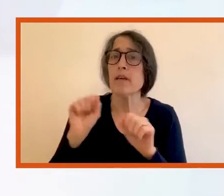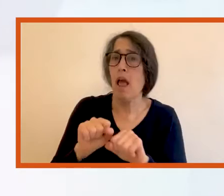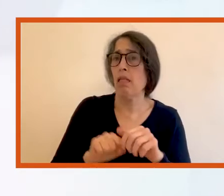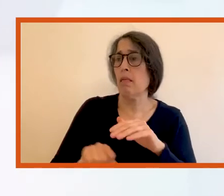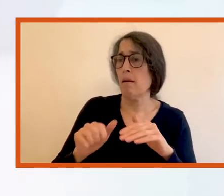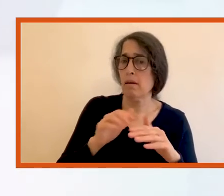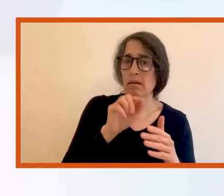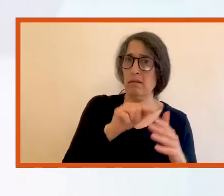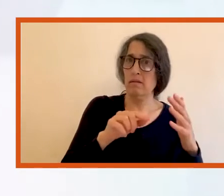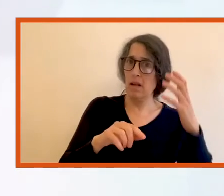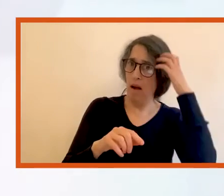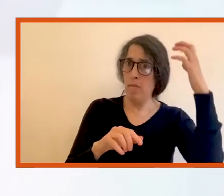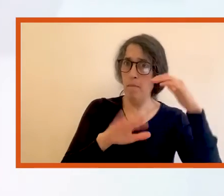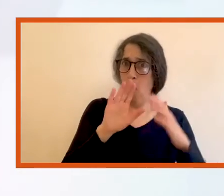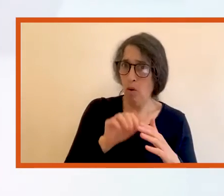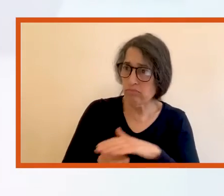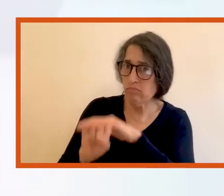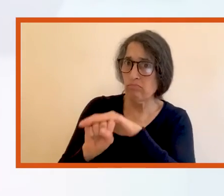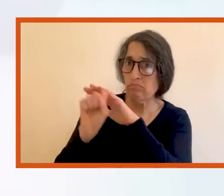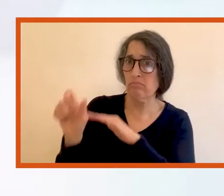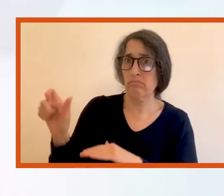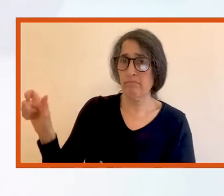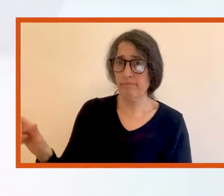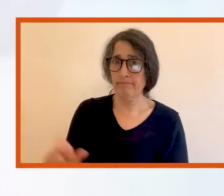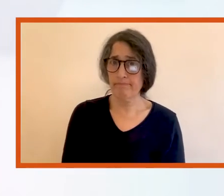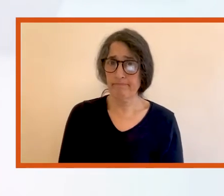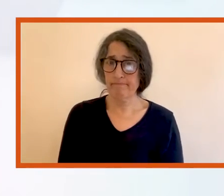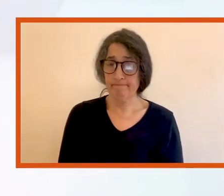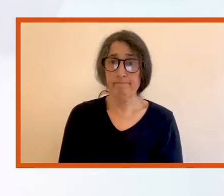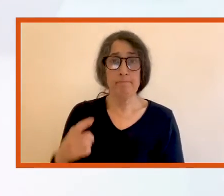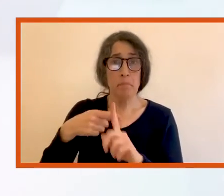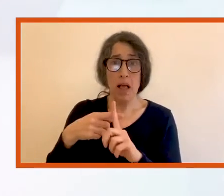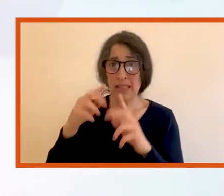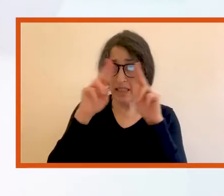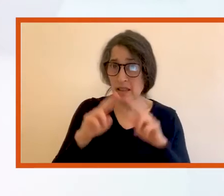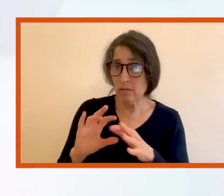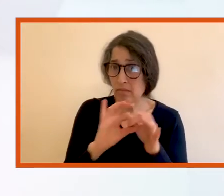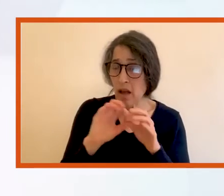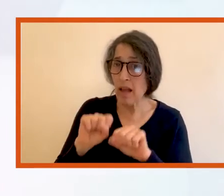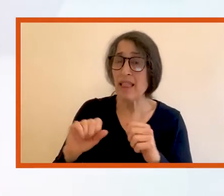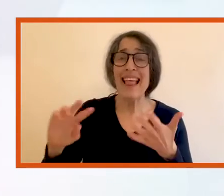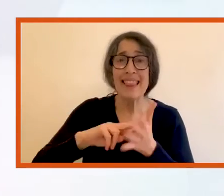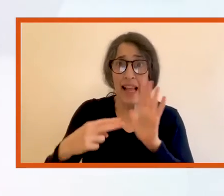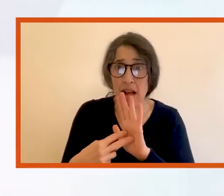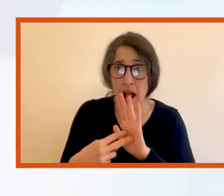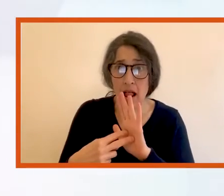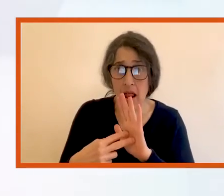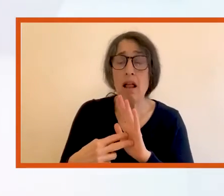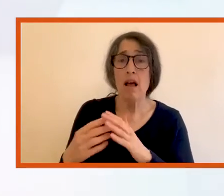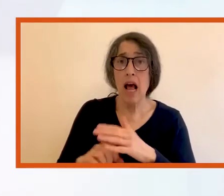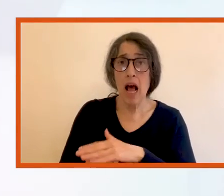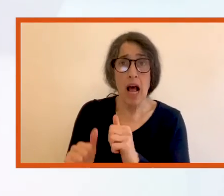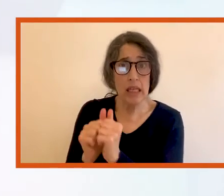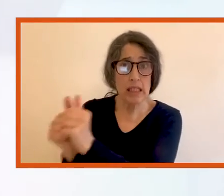disability-specific schemes are taken into consideration. Technical assistance in developing disability assessment mechanism